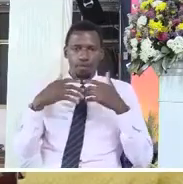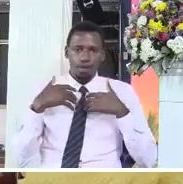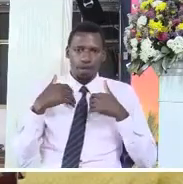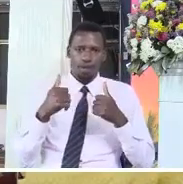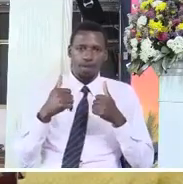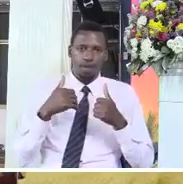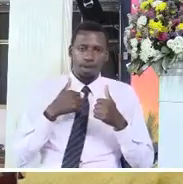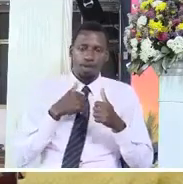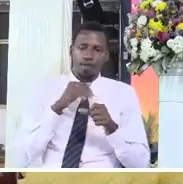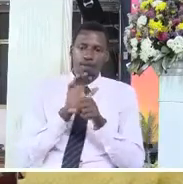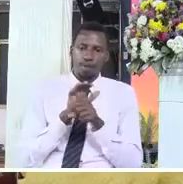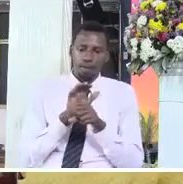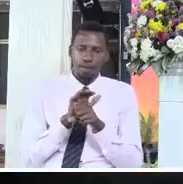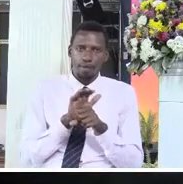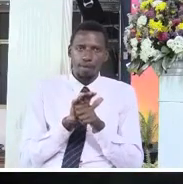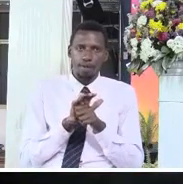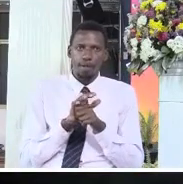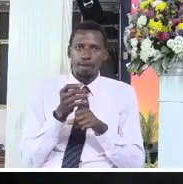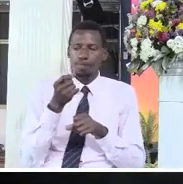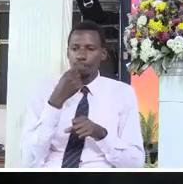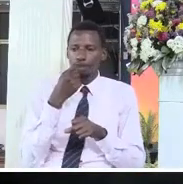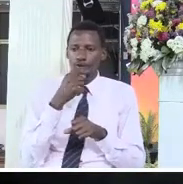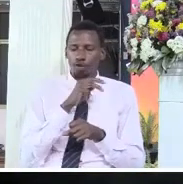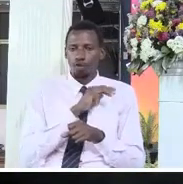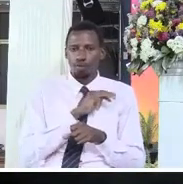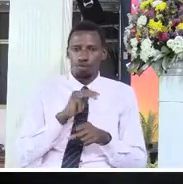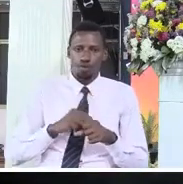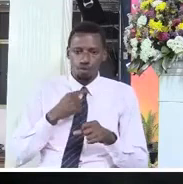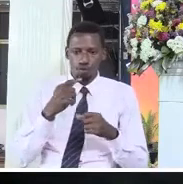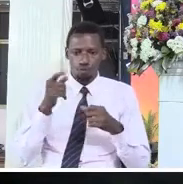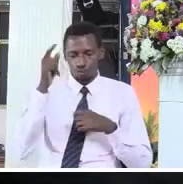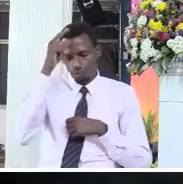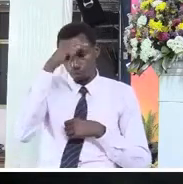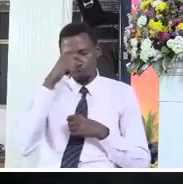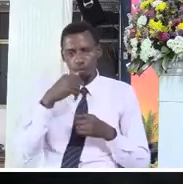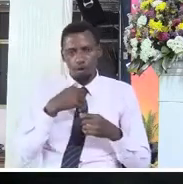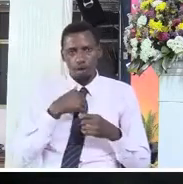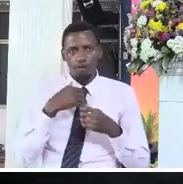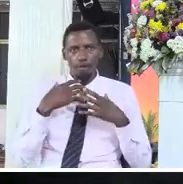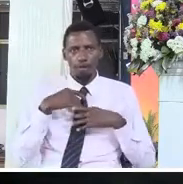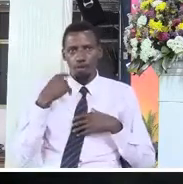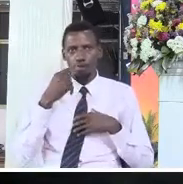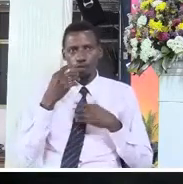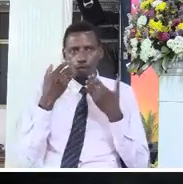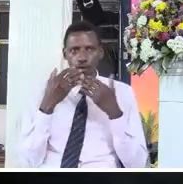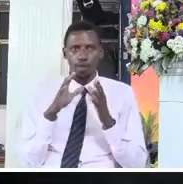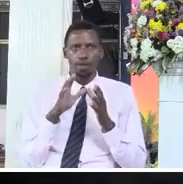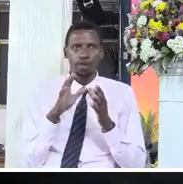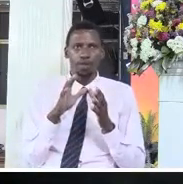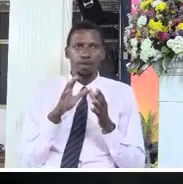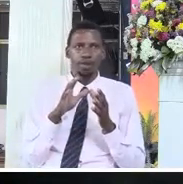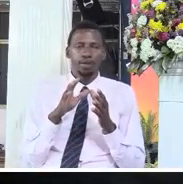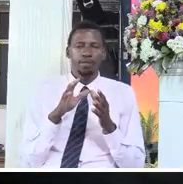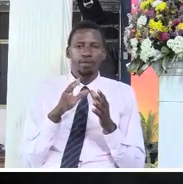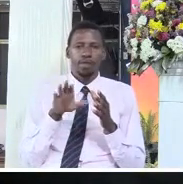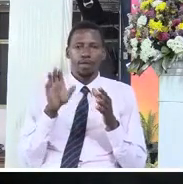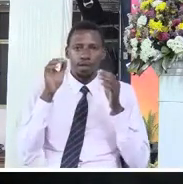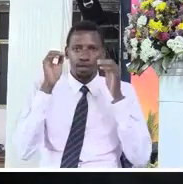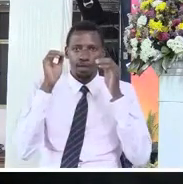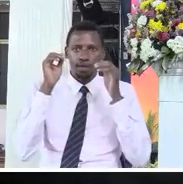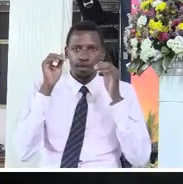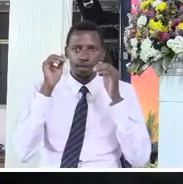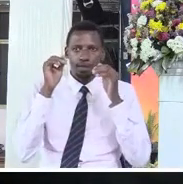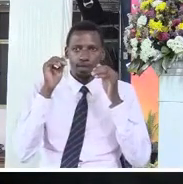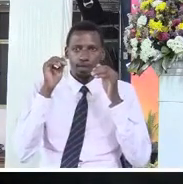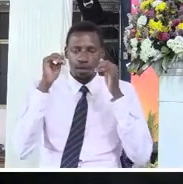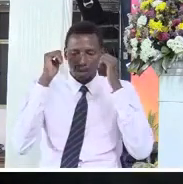medical missionaries who are graduating from the university right now. There are people who have actually finished their careers, and they have not gone to their career